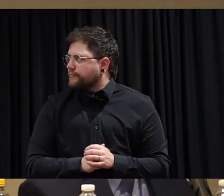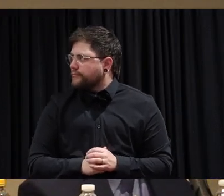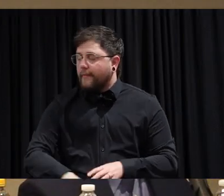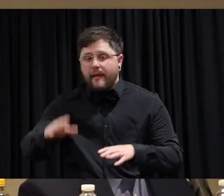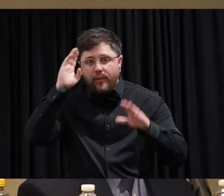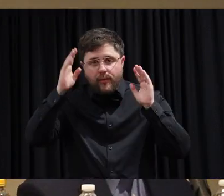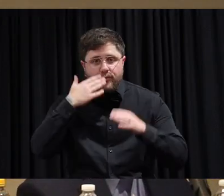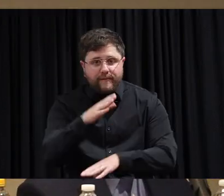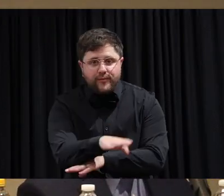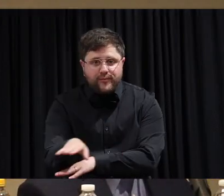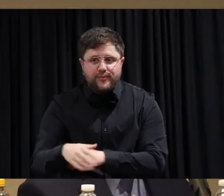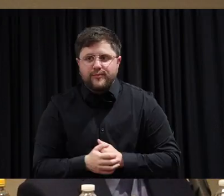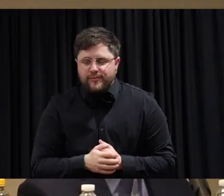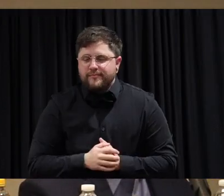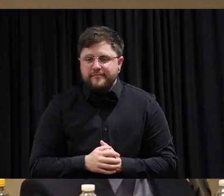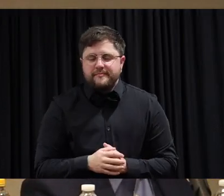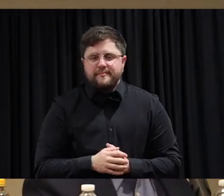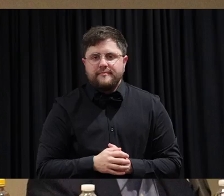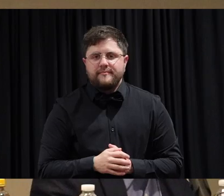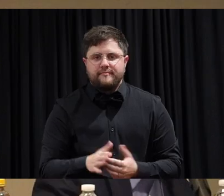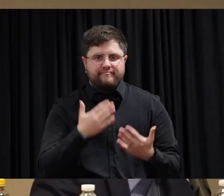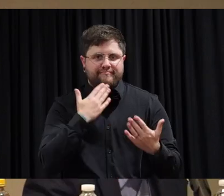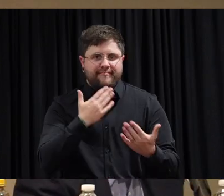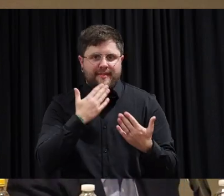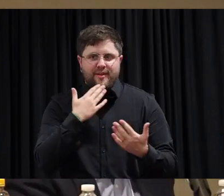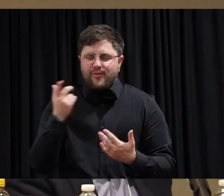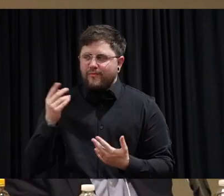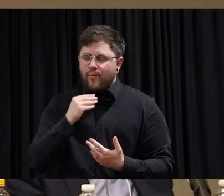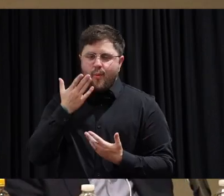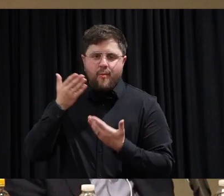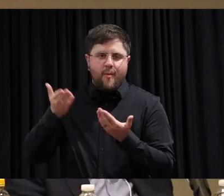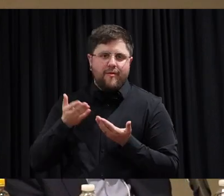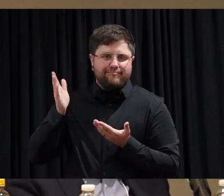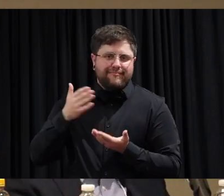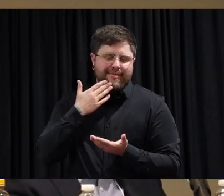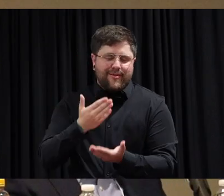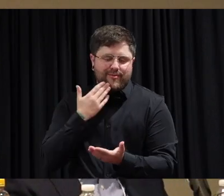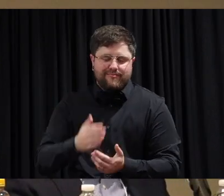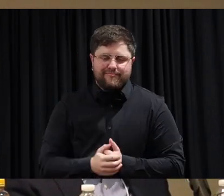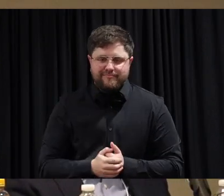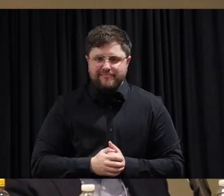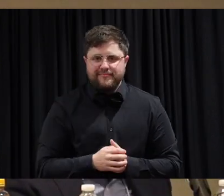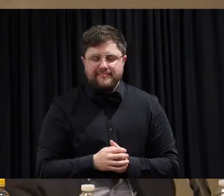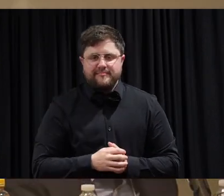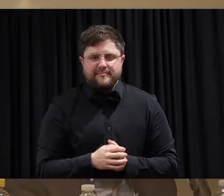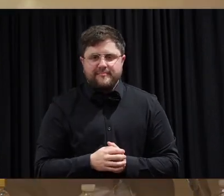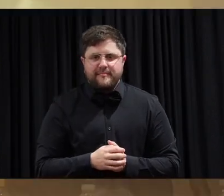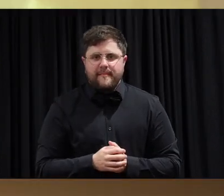Hello, good afternoon, everyone. Good afternoon. Good afternoon. Thank you so much for that warm welcome, Ms. Felicia. I appreciate that.